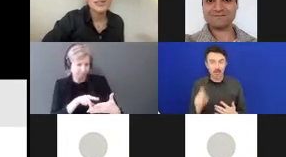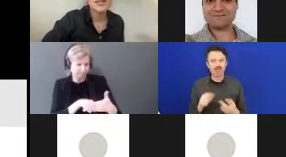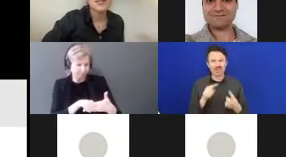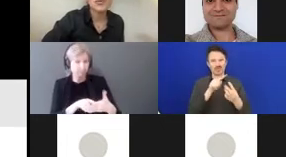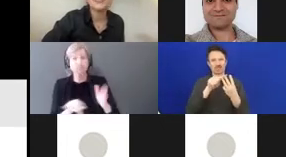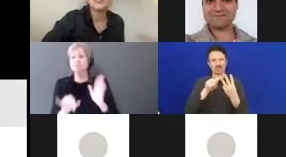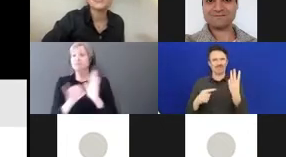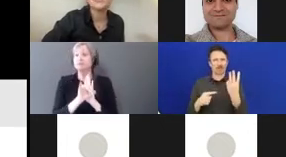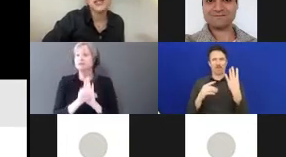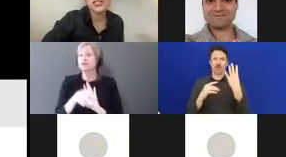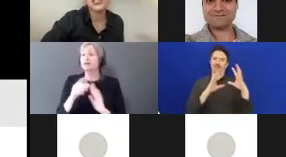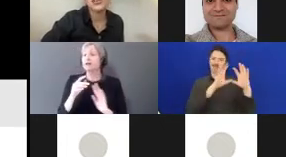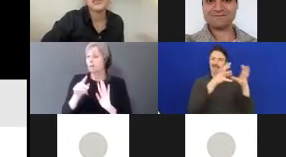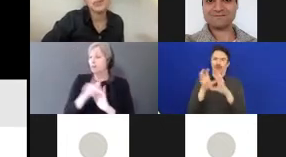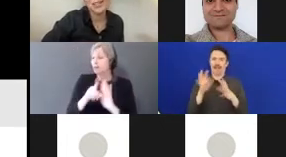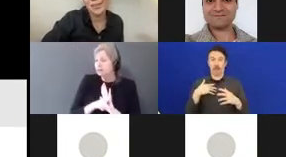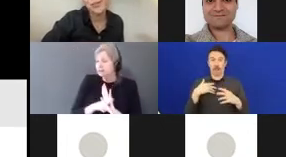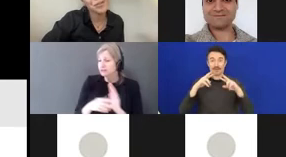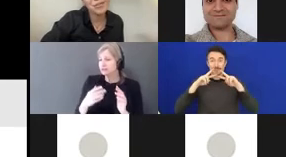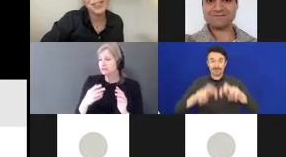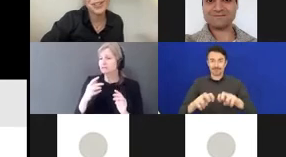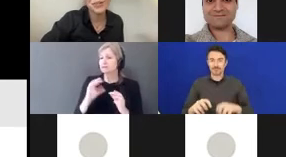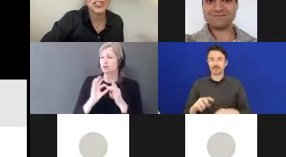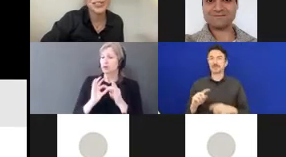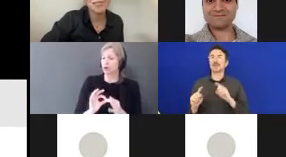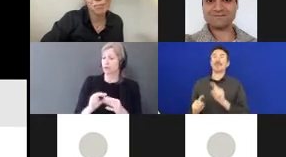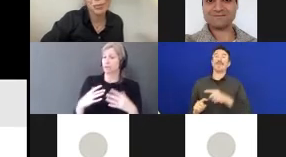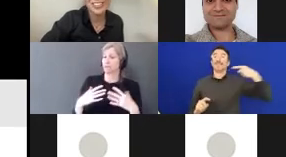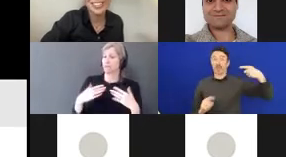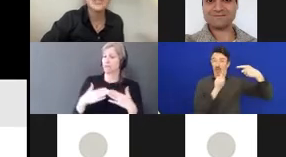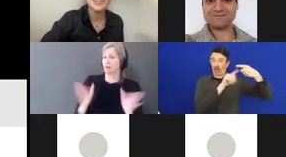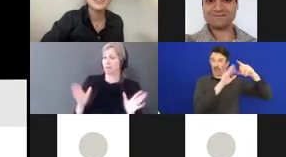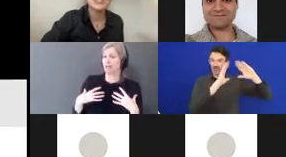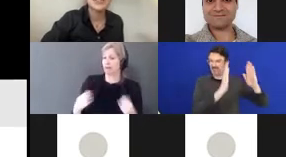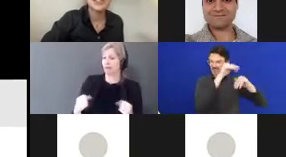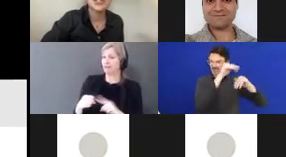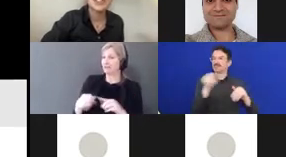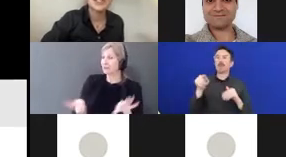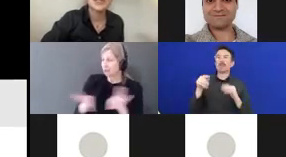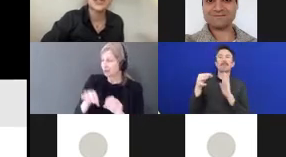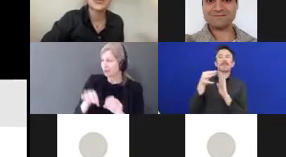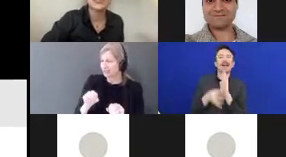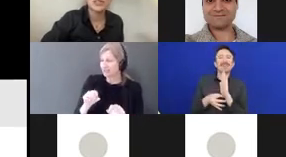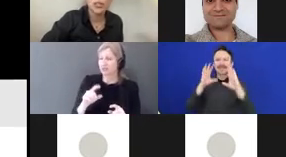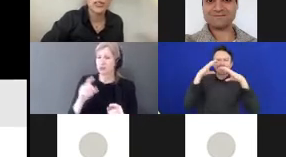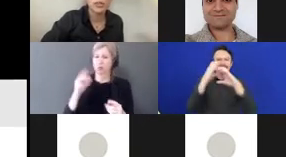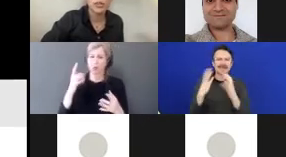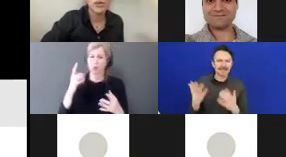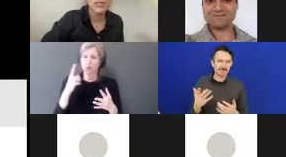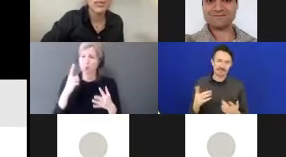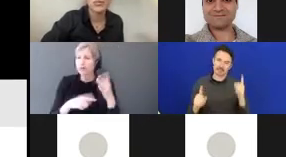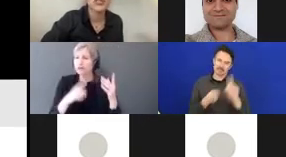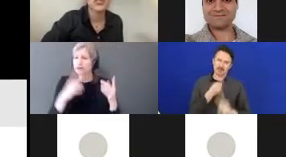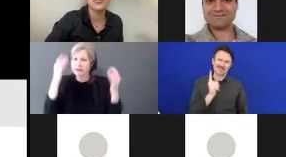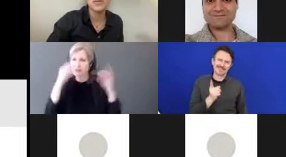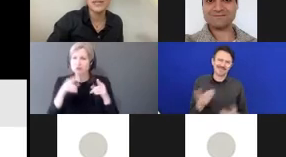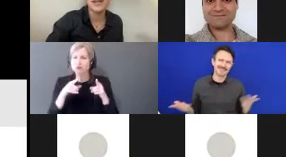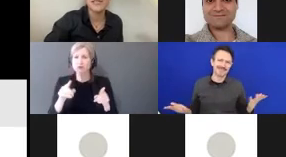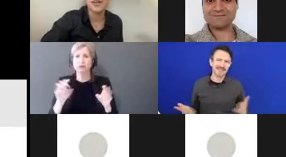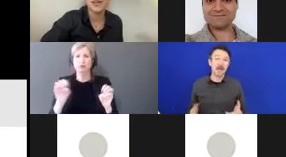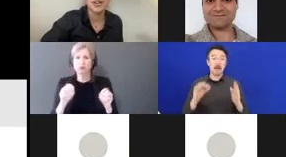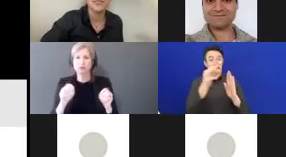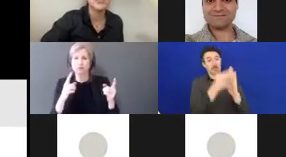policies focus especially on public health, which is important. The considerations during the emergency responses, what should